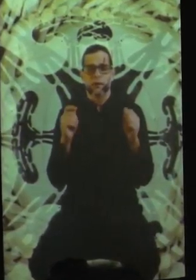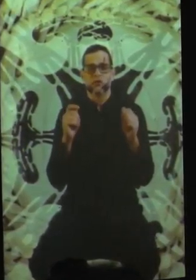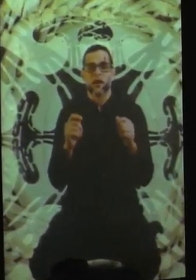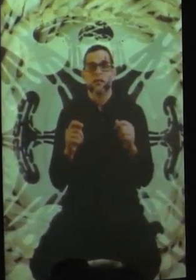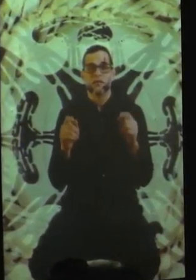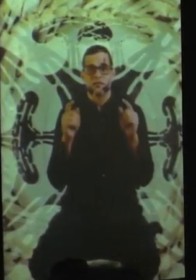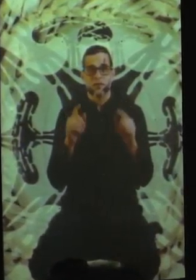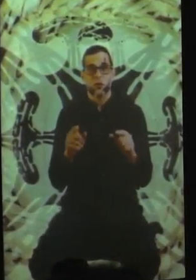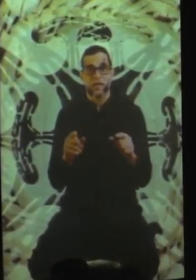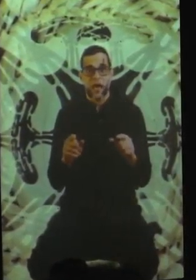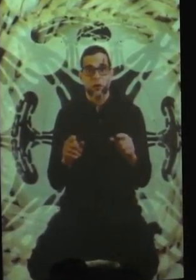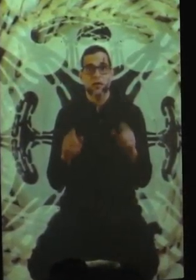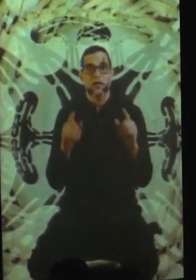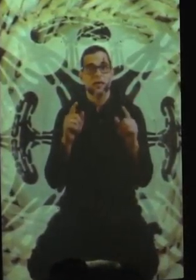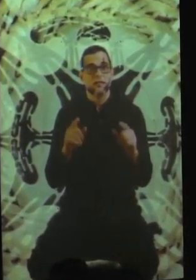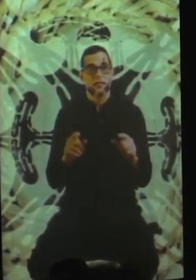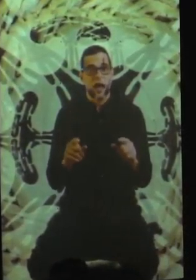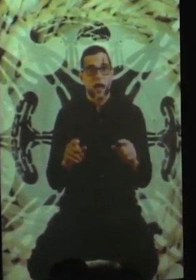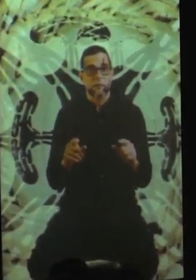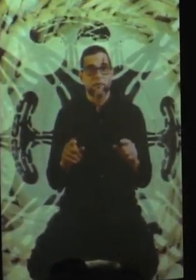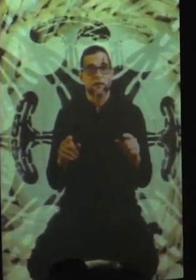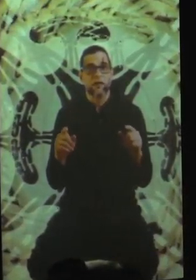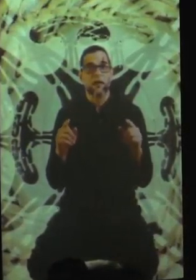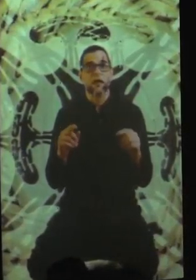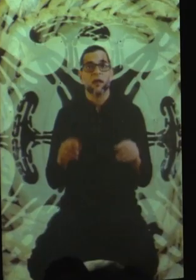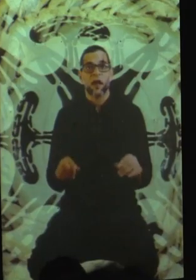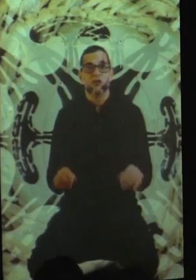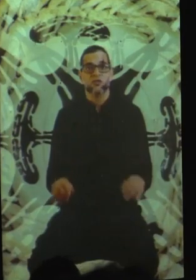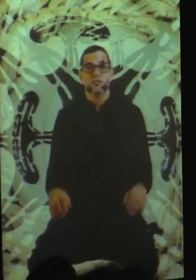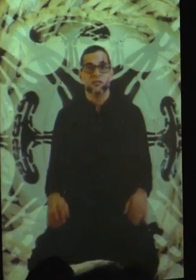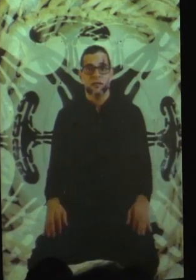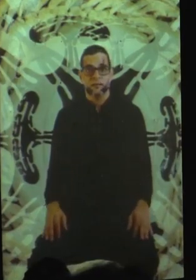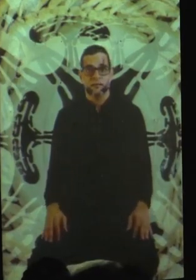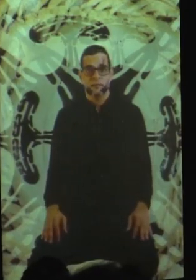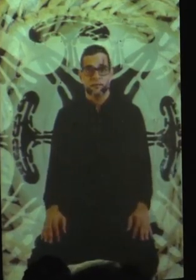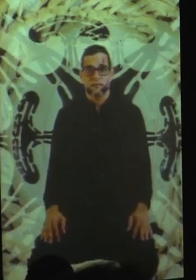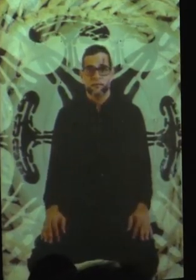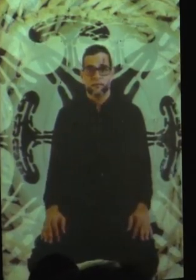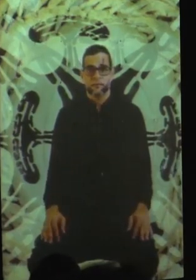I'm trying to slow down. Time.